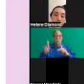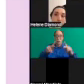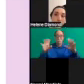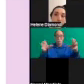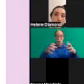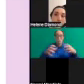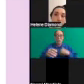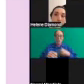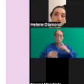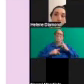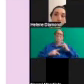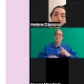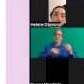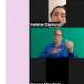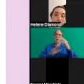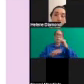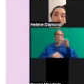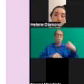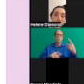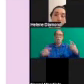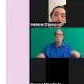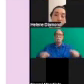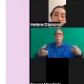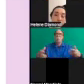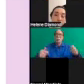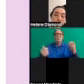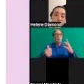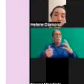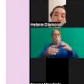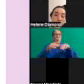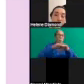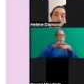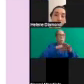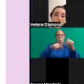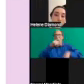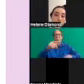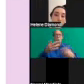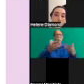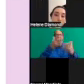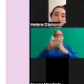not just immobility, right? That's kind of an obvious one at times, but